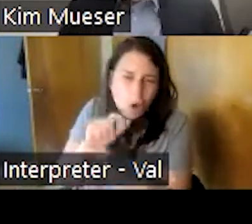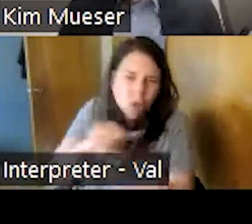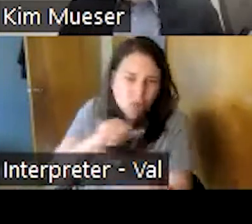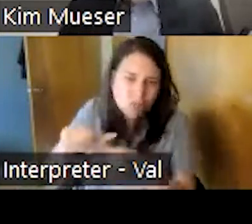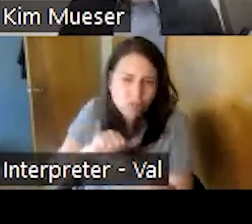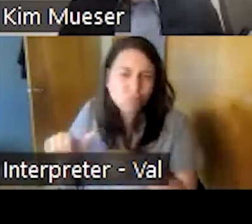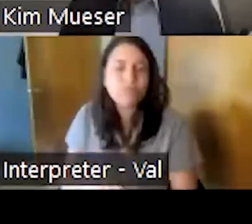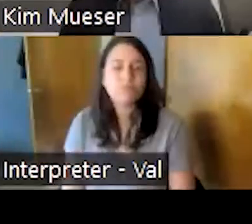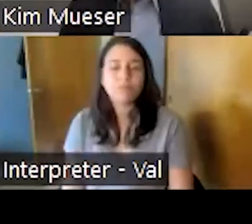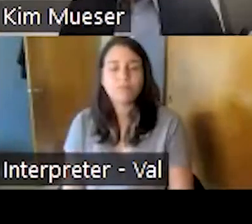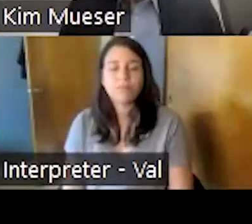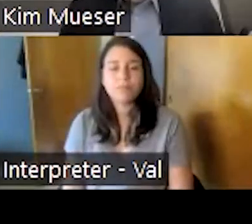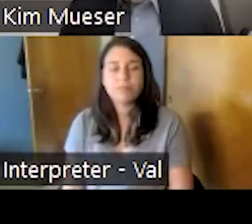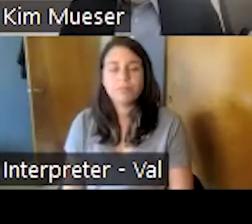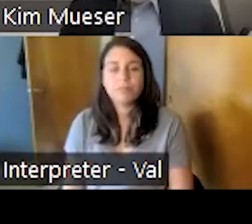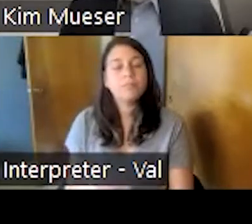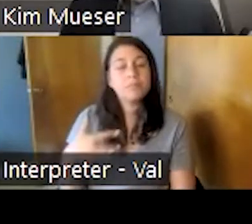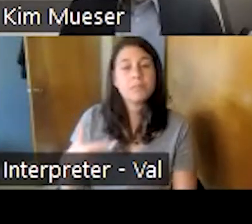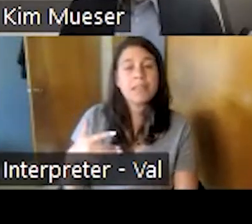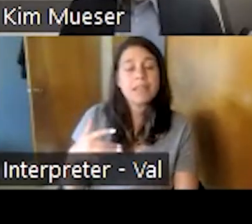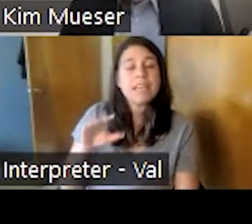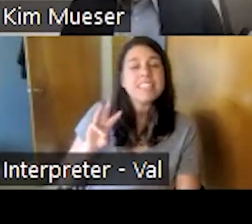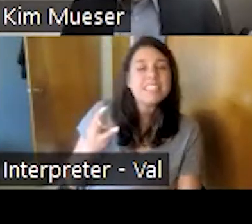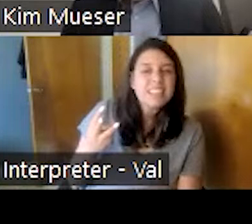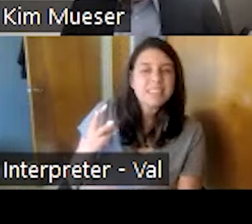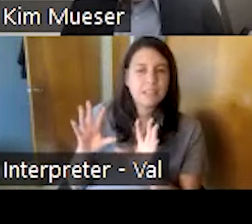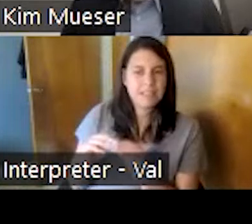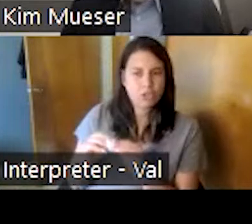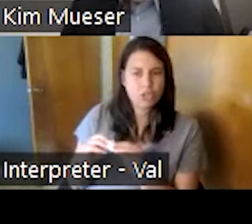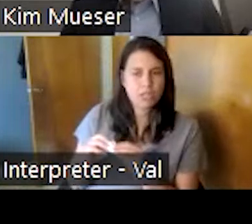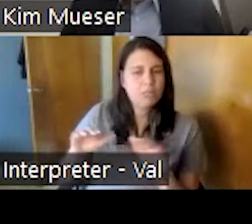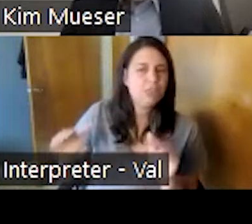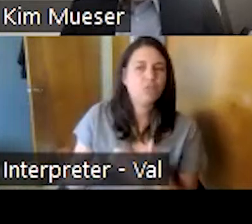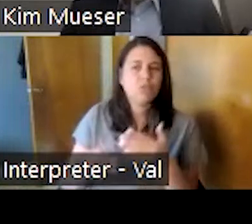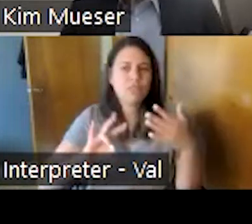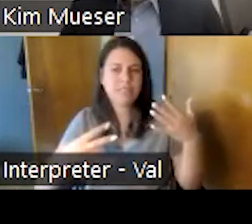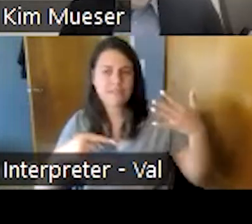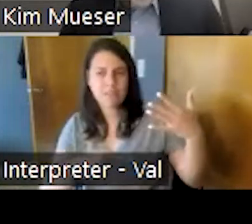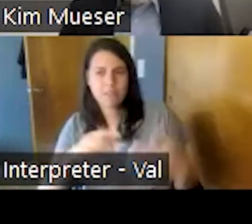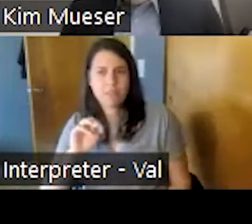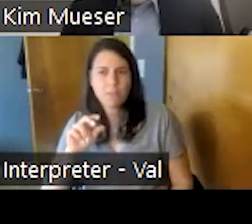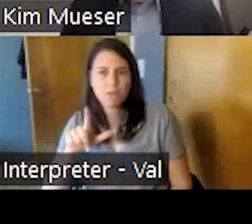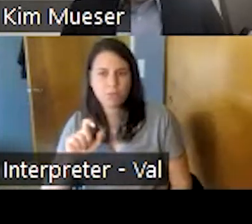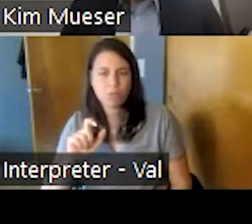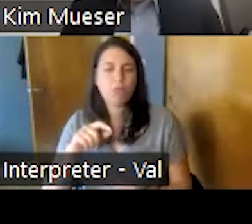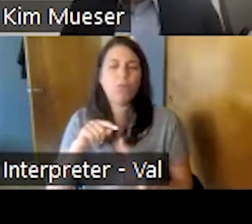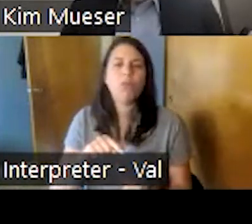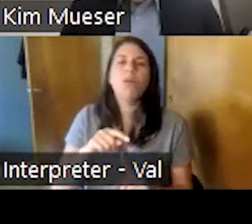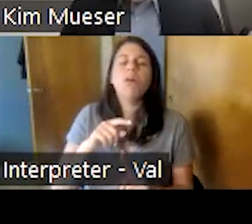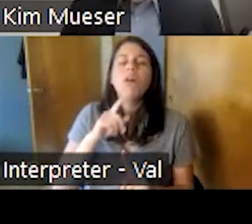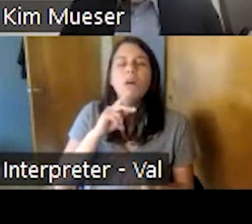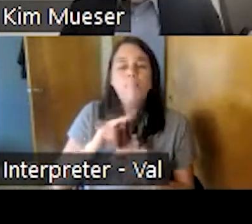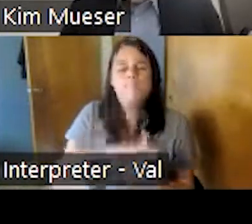then, usually around the 6th session or so, introduce a skill that builds on the common styles